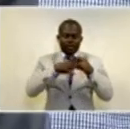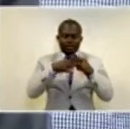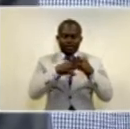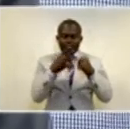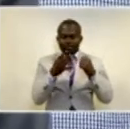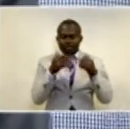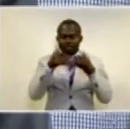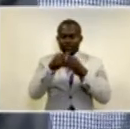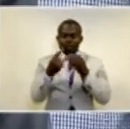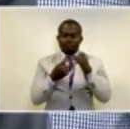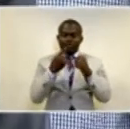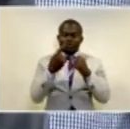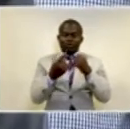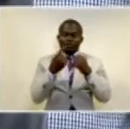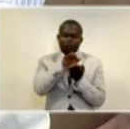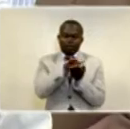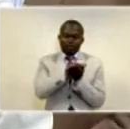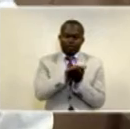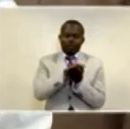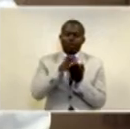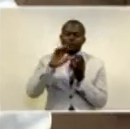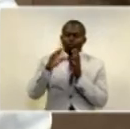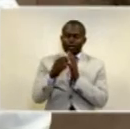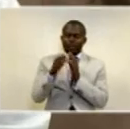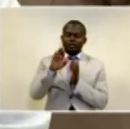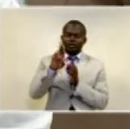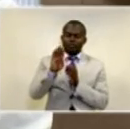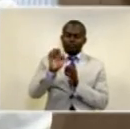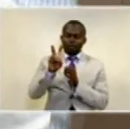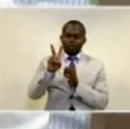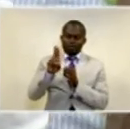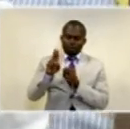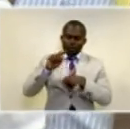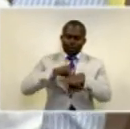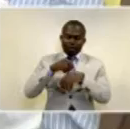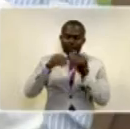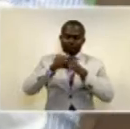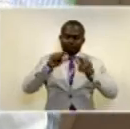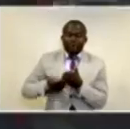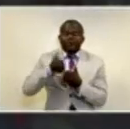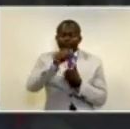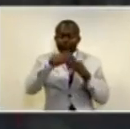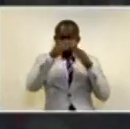Some of the problems the citizens raised, as observed by many, could have been solved by local authorities,